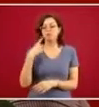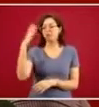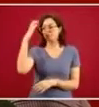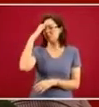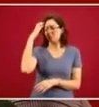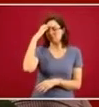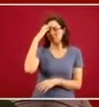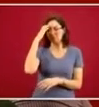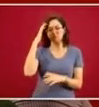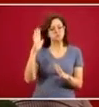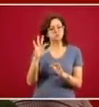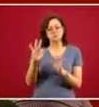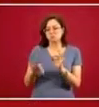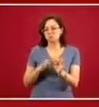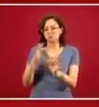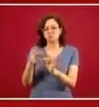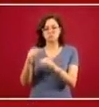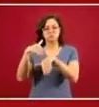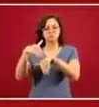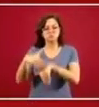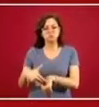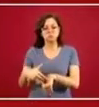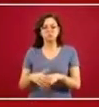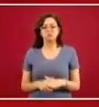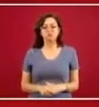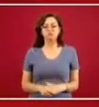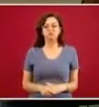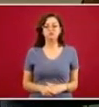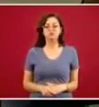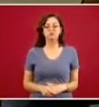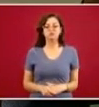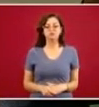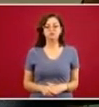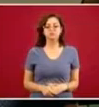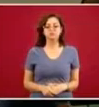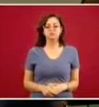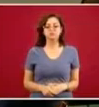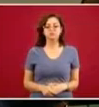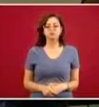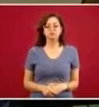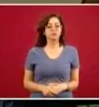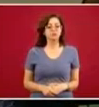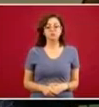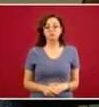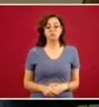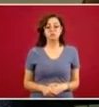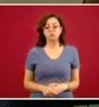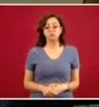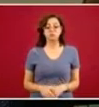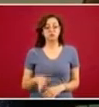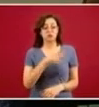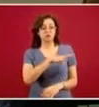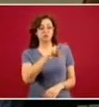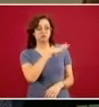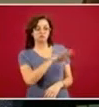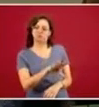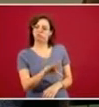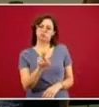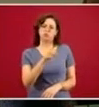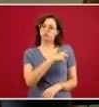these procedures, should know these guidelines, and we just encourage them to follow them to the letter.